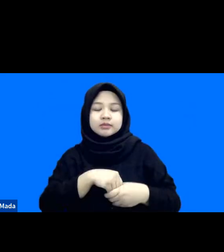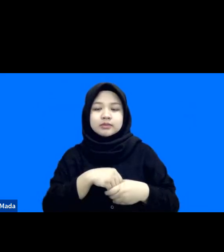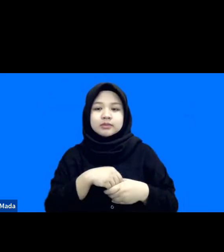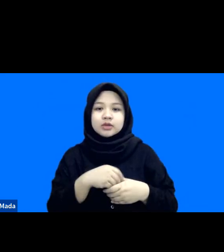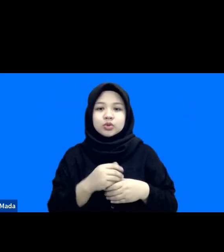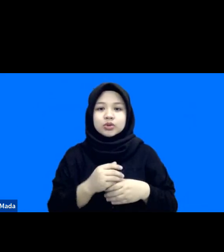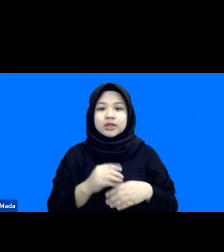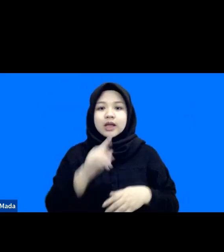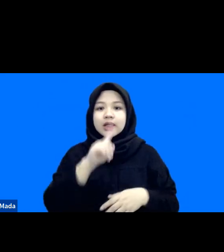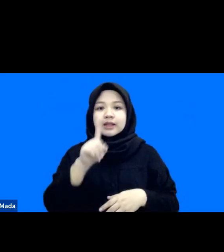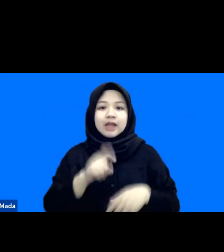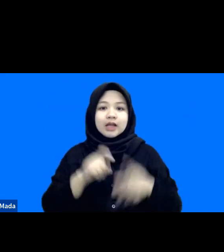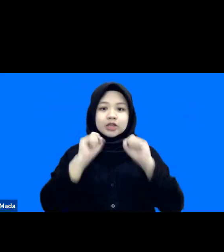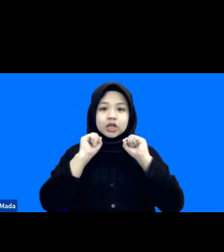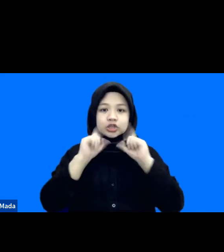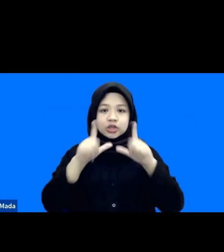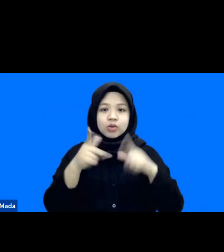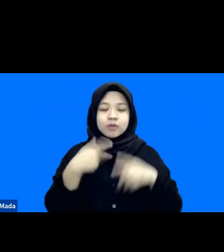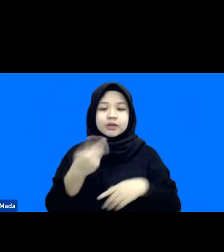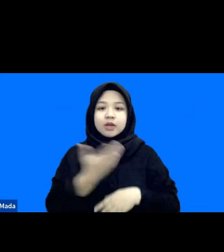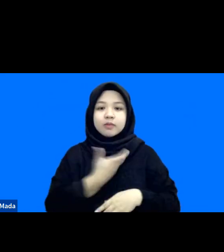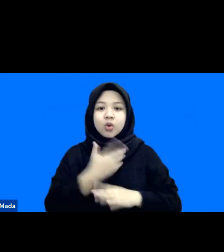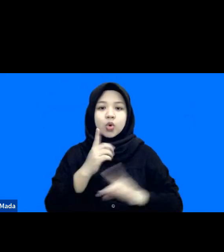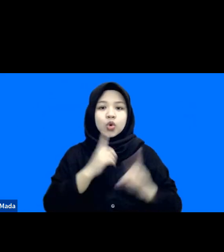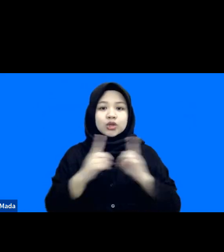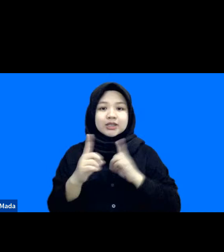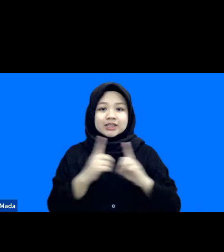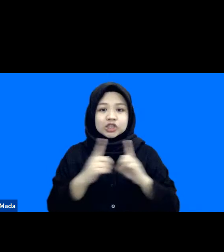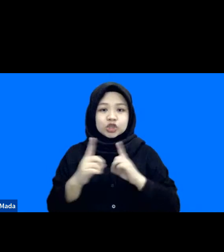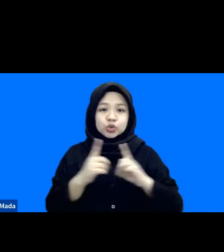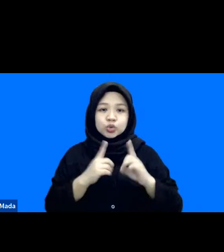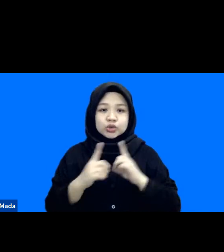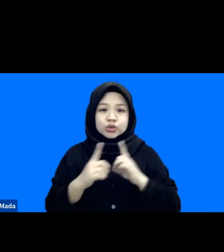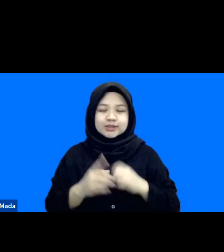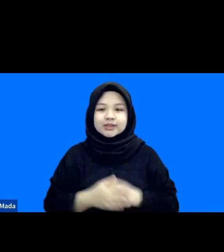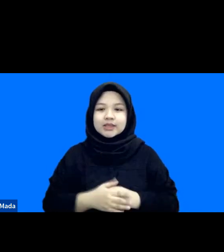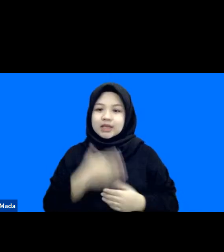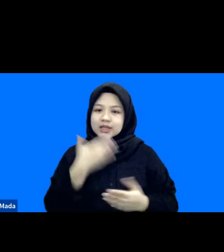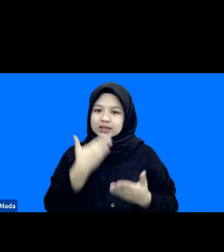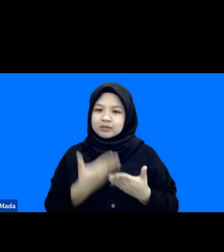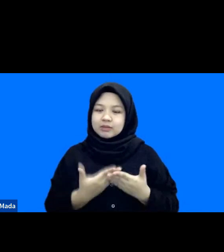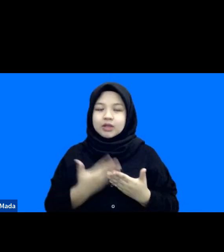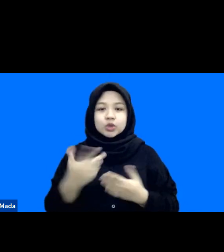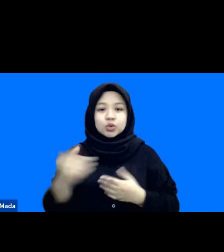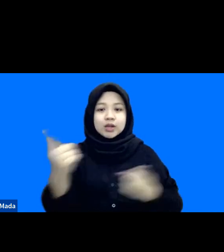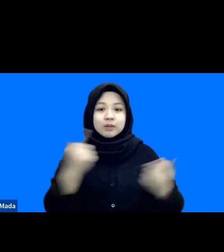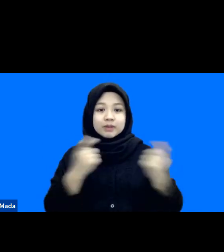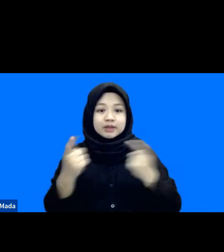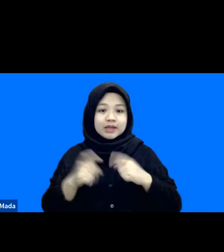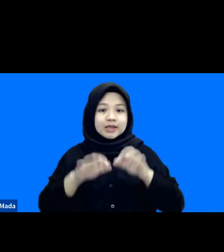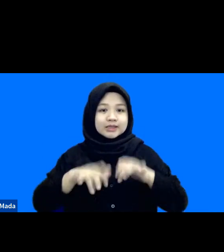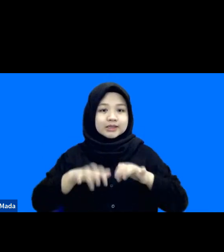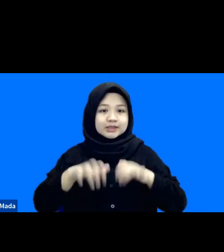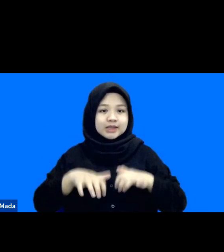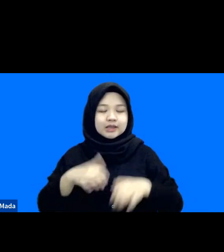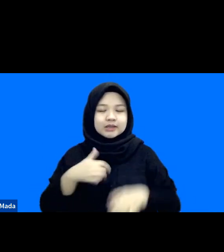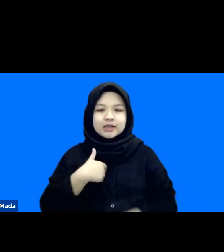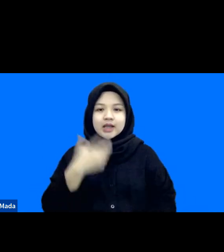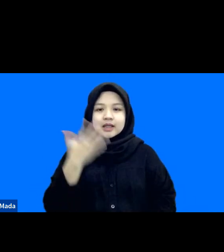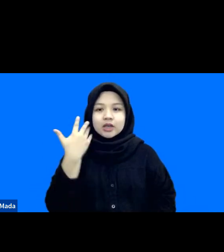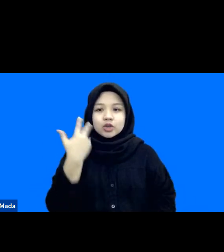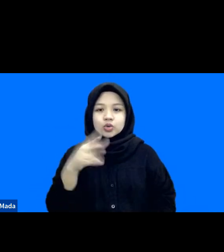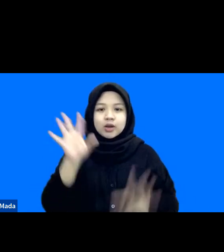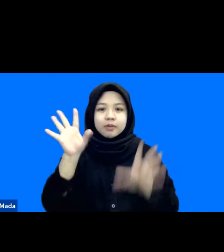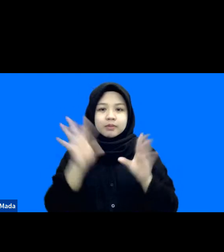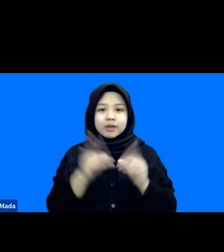the questions. Thank you so much for putting them down on the chat box. I already summarized several questions that were